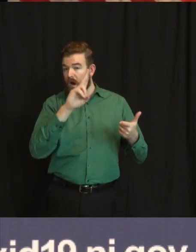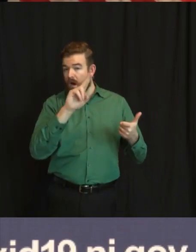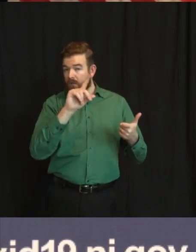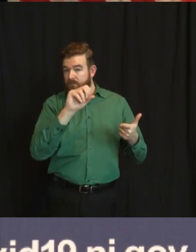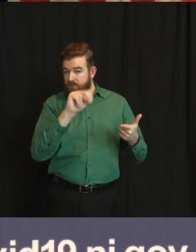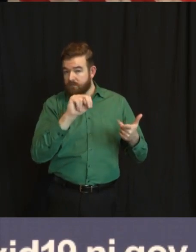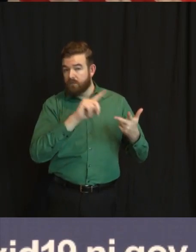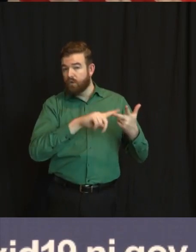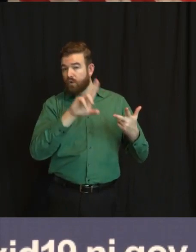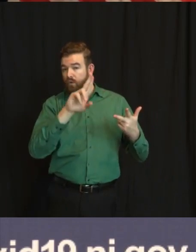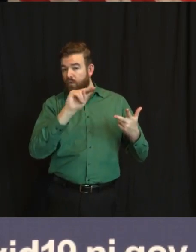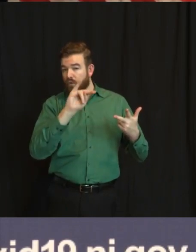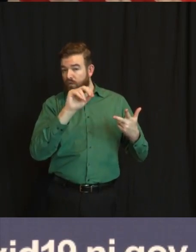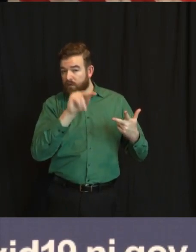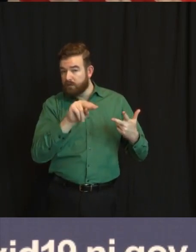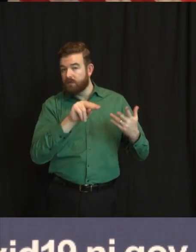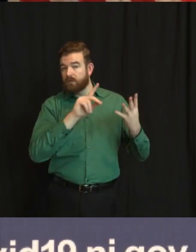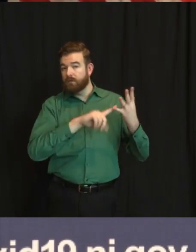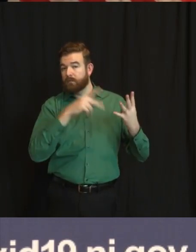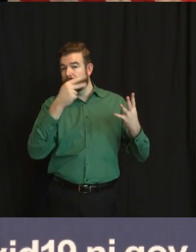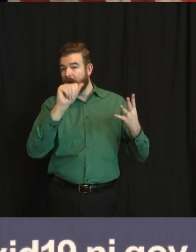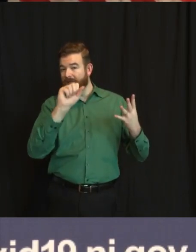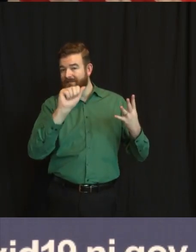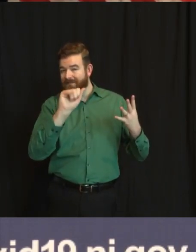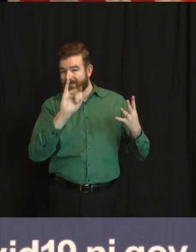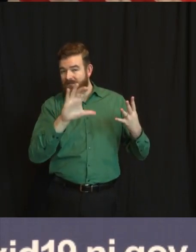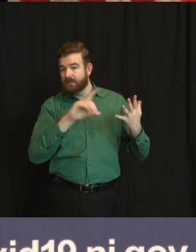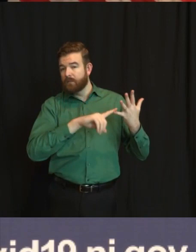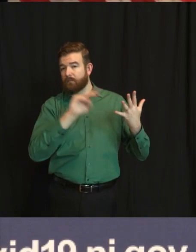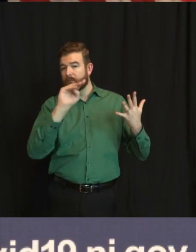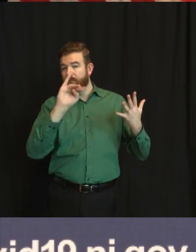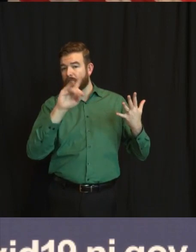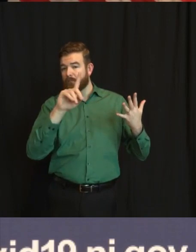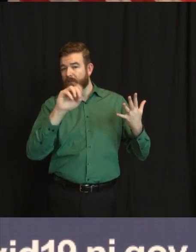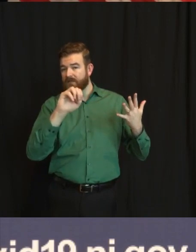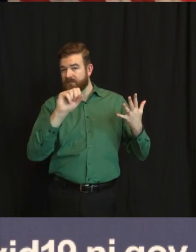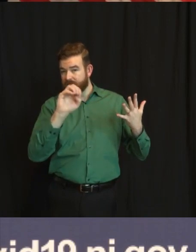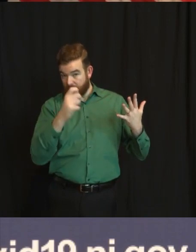and Middlesex. We mentioned Middlesex, great work earlier.